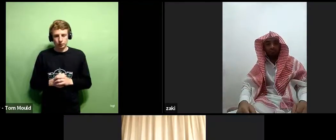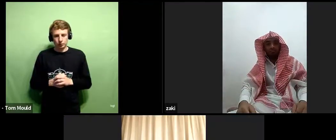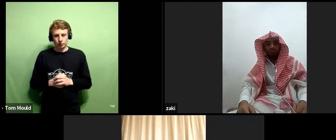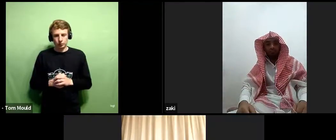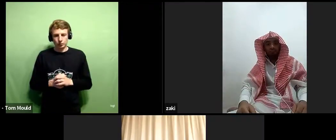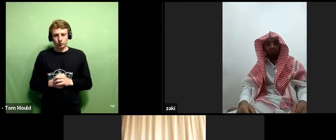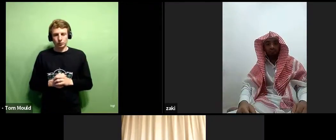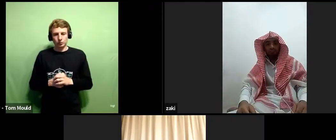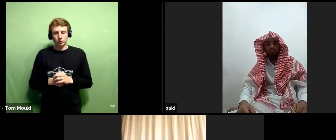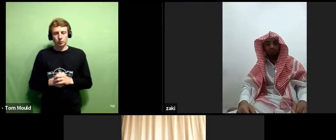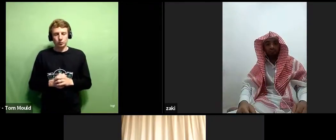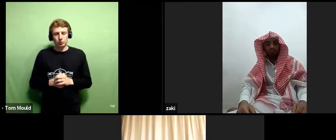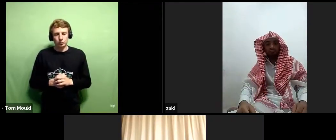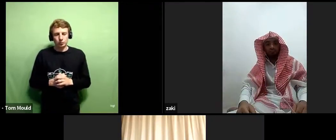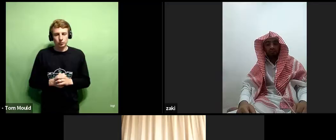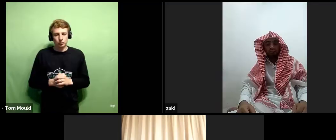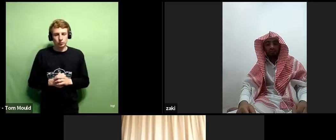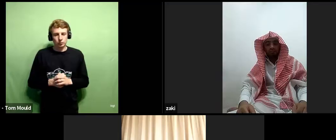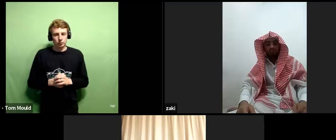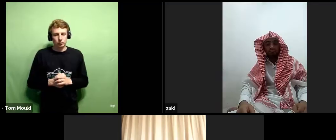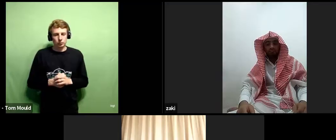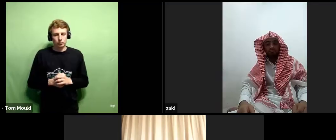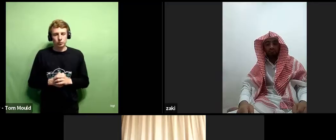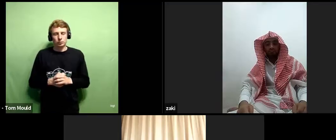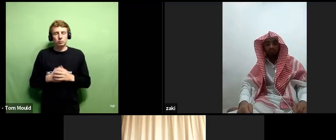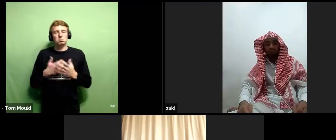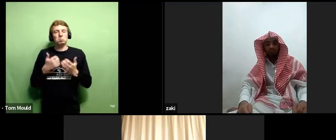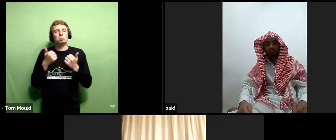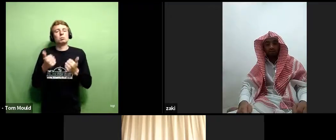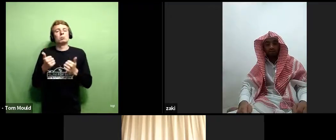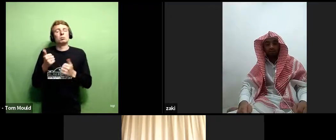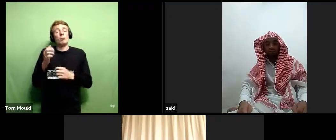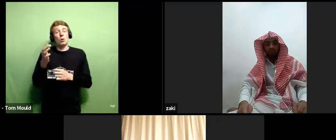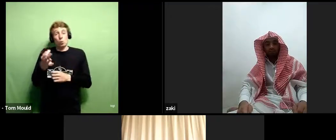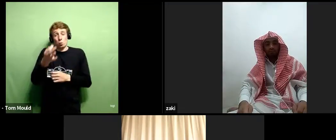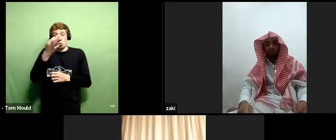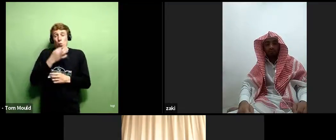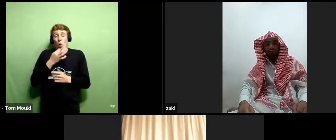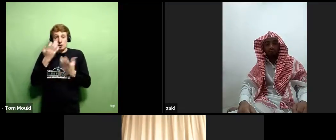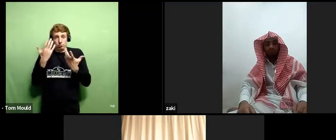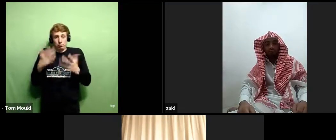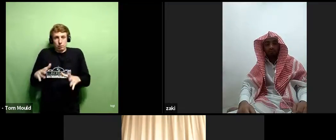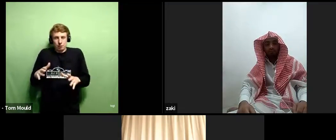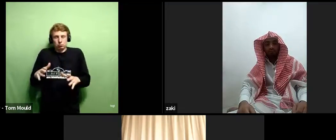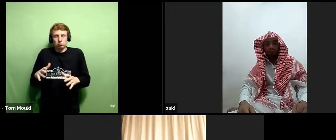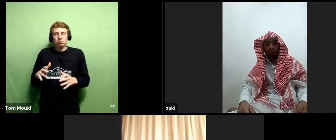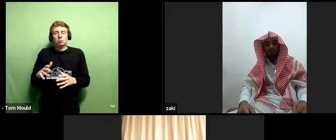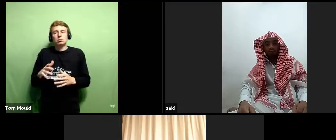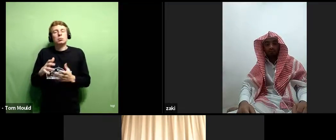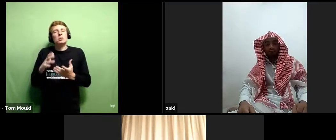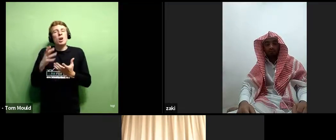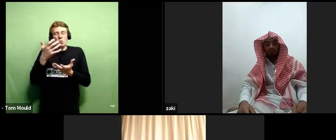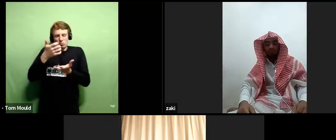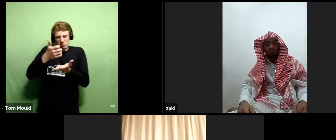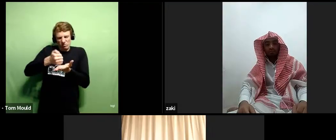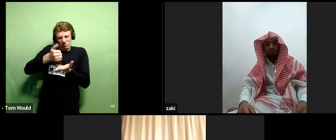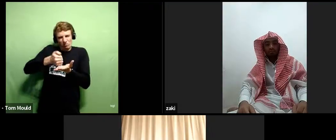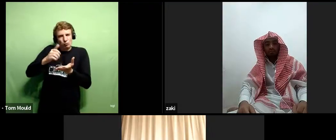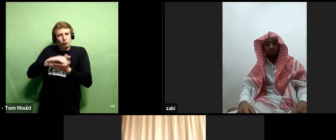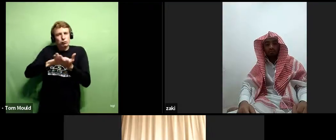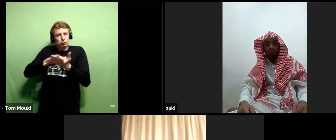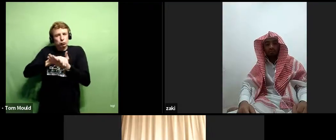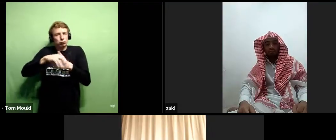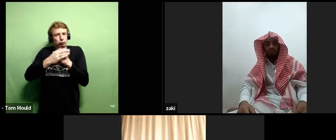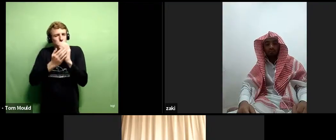So the question is about the permissibility of using hand sanitizer which contains alcohol. So the Sheikh said yes,